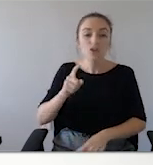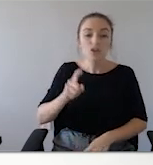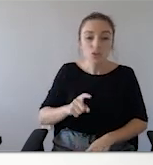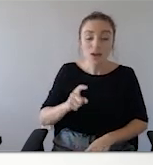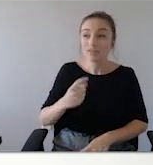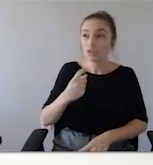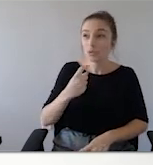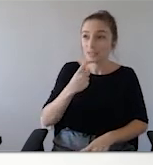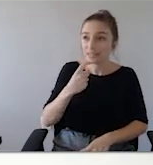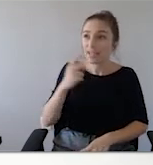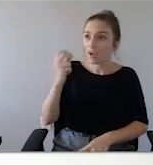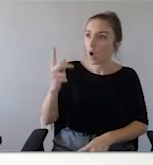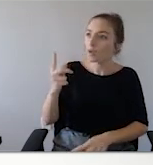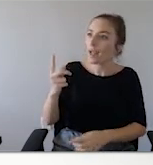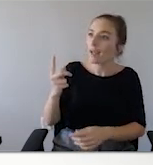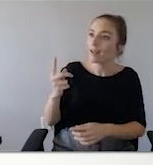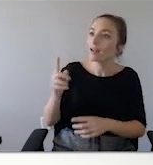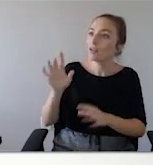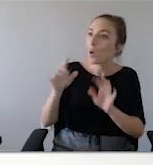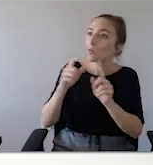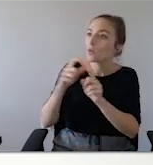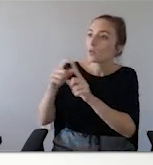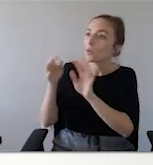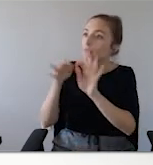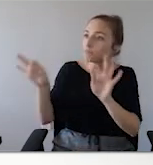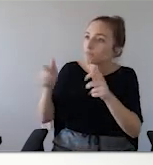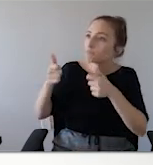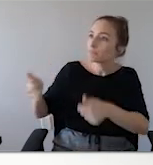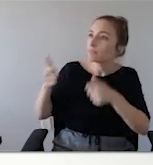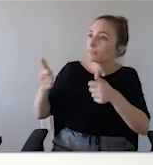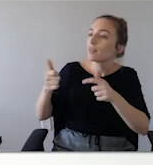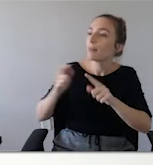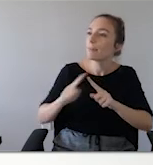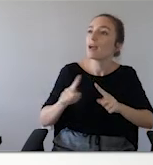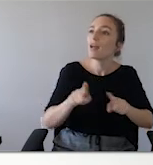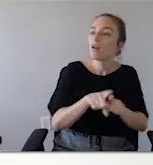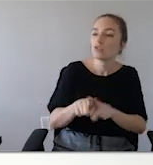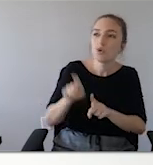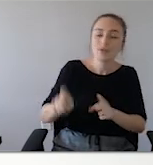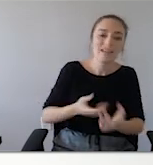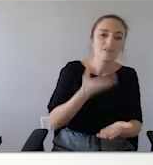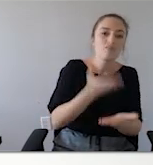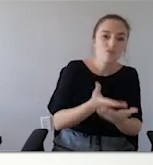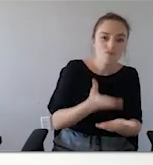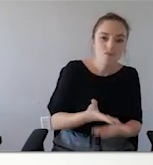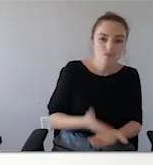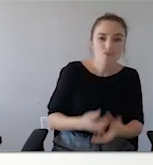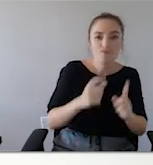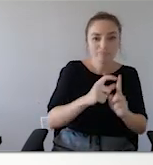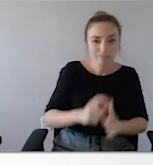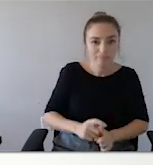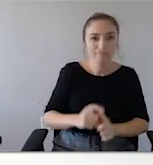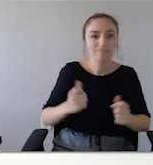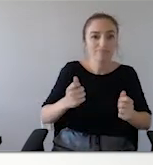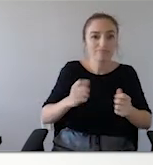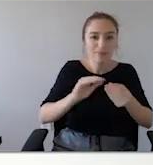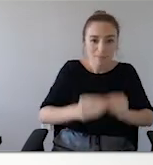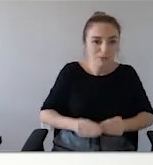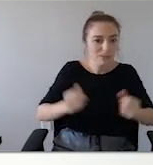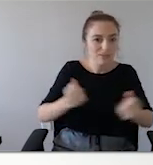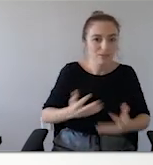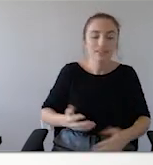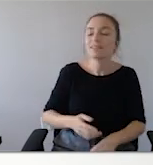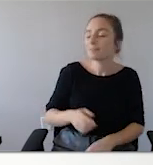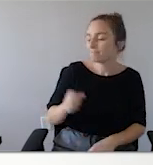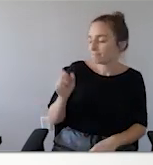I think that a lot of parents this year, at least mine that I work with, have been able to see what's happening